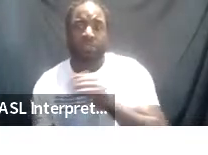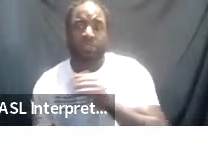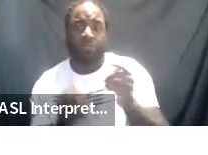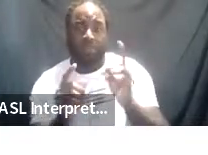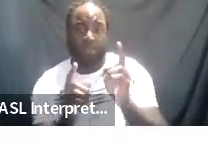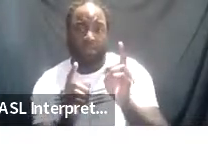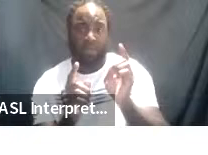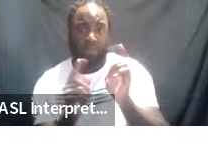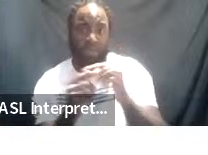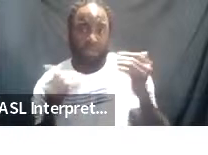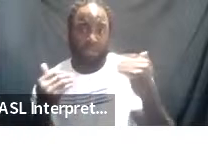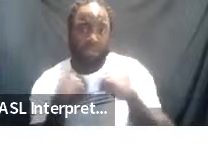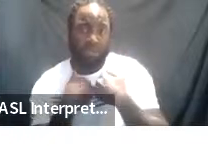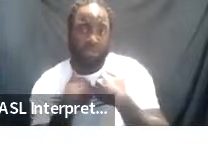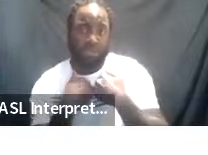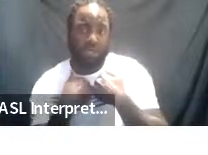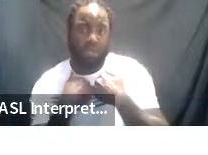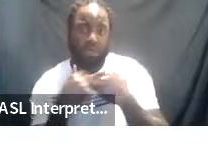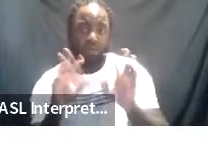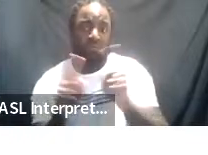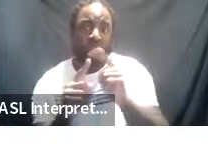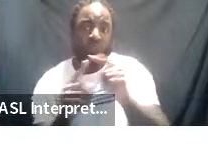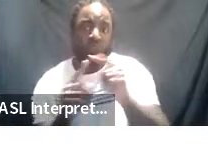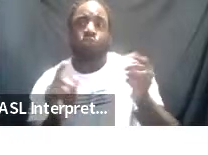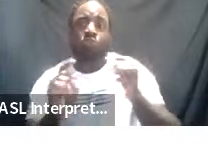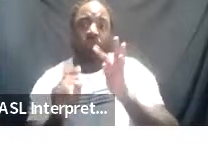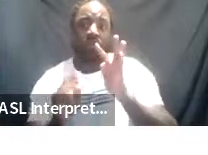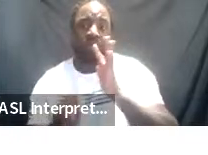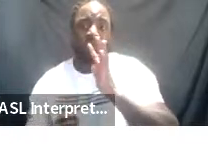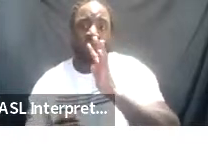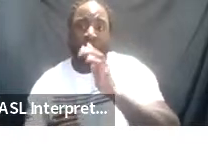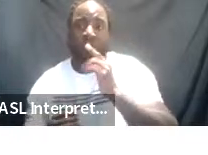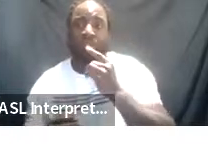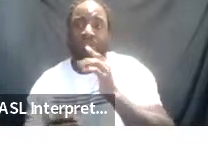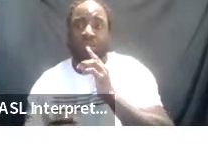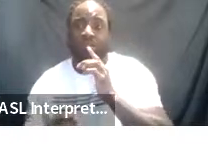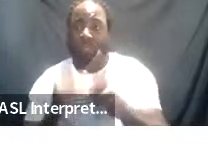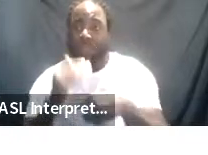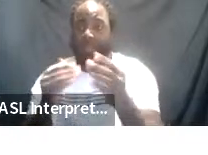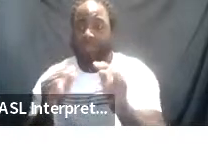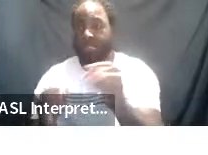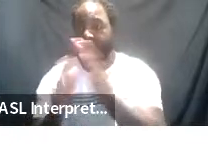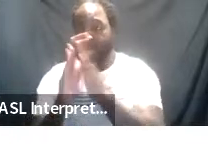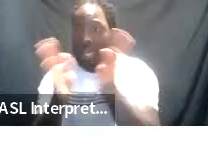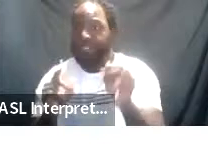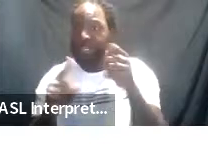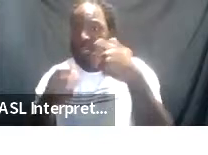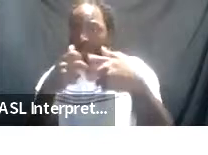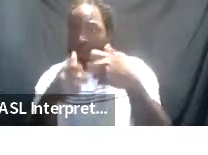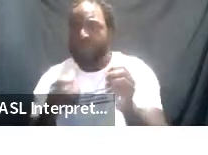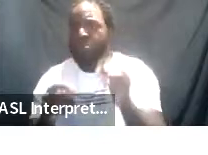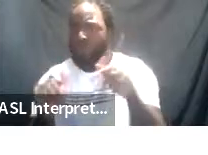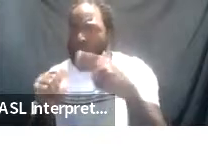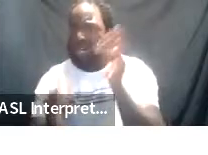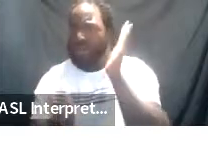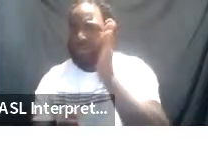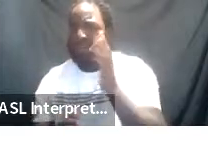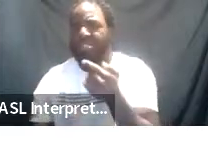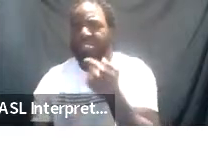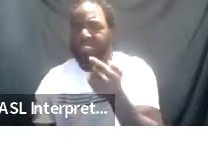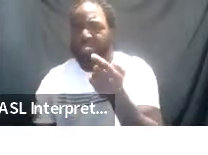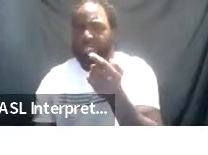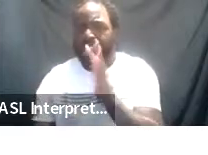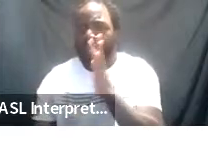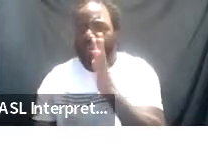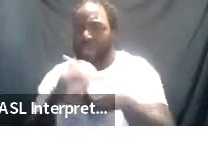to address the affordable housing issue, when are we going to actually address the